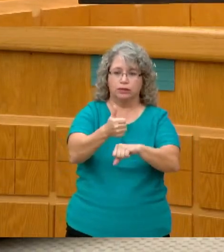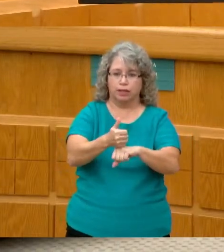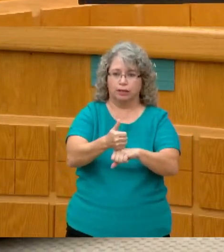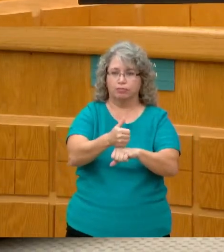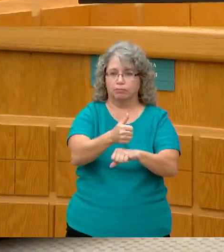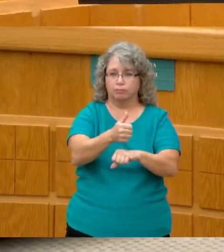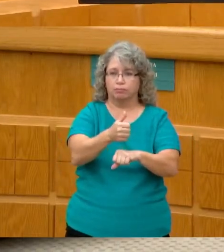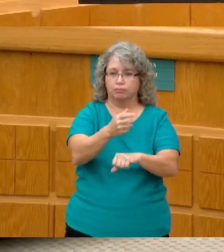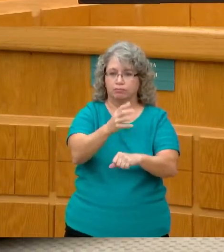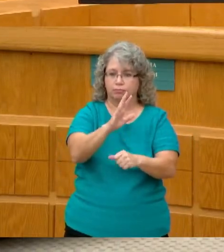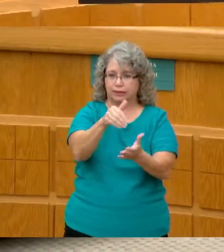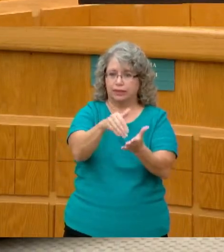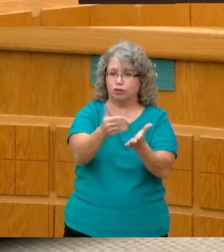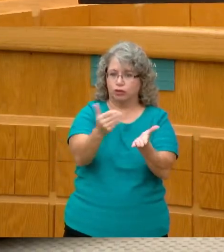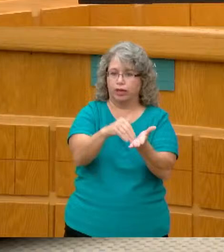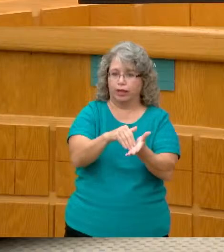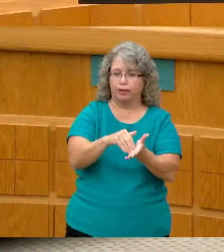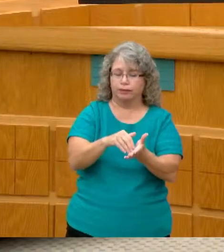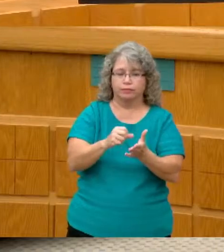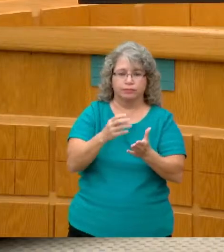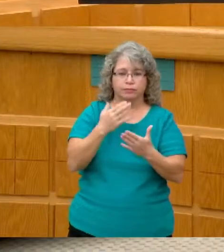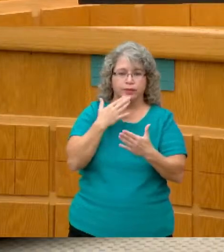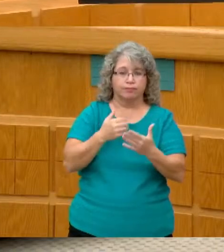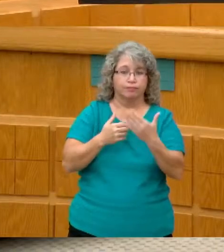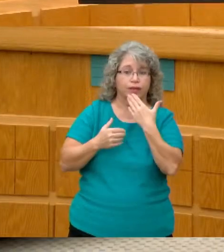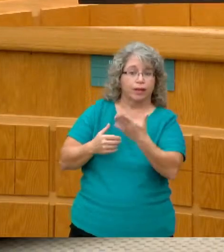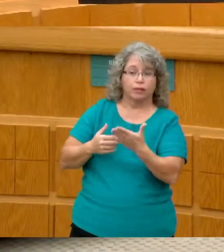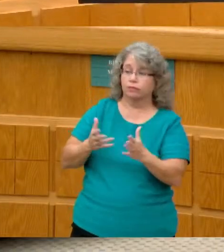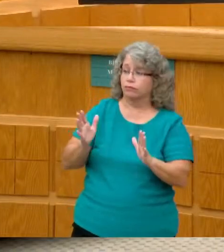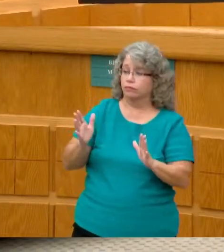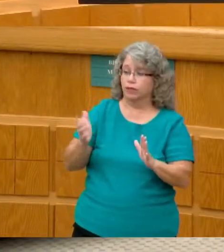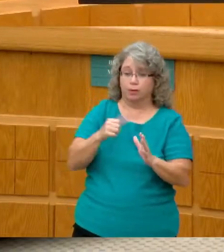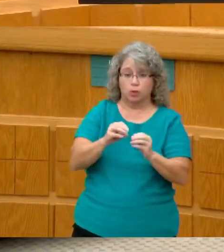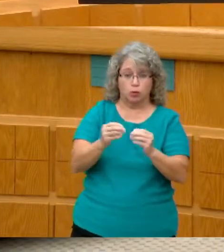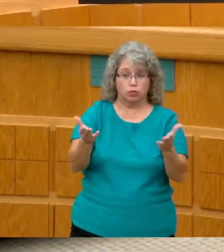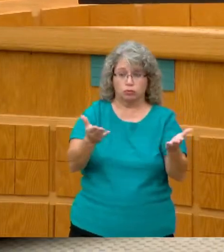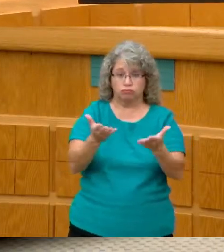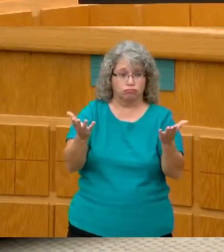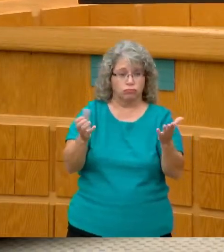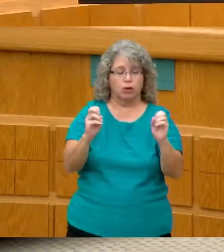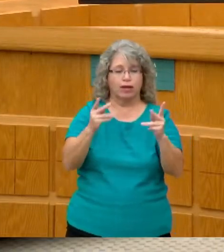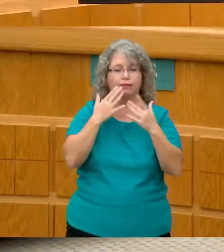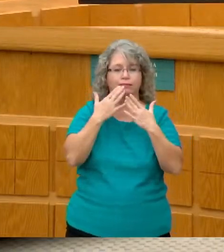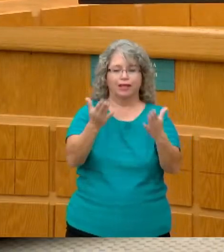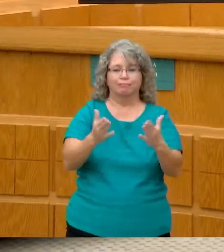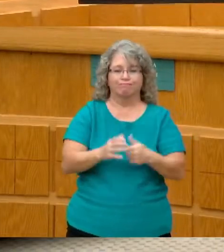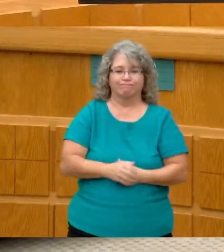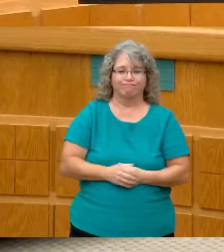Yes, sir. What else? Thank you.